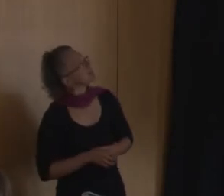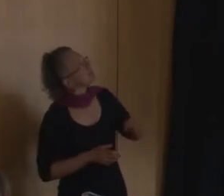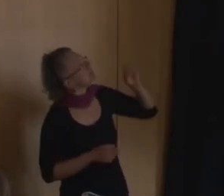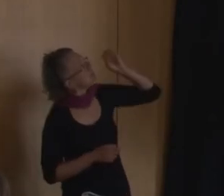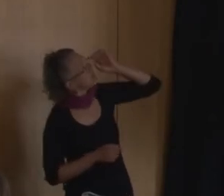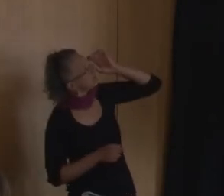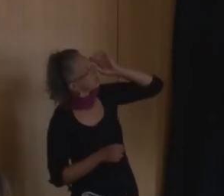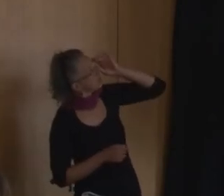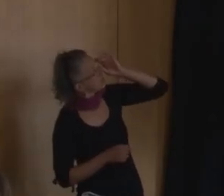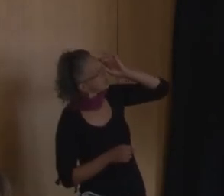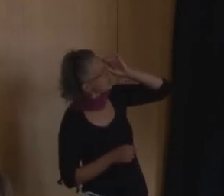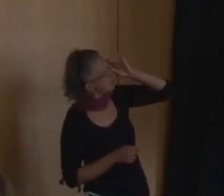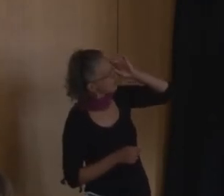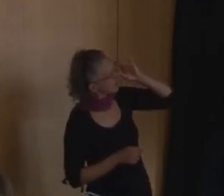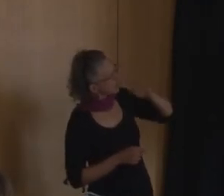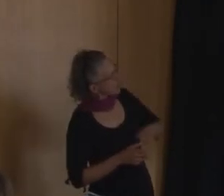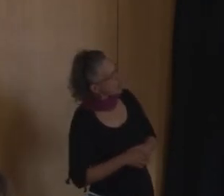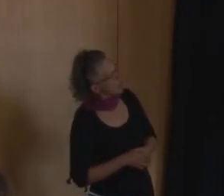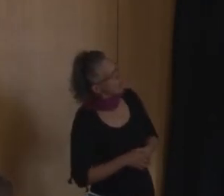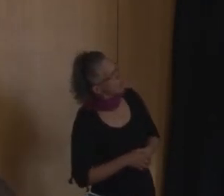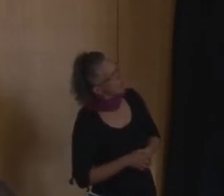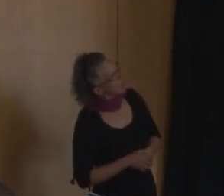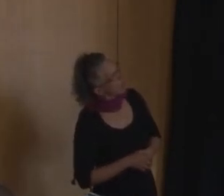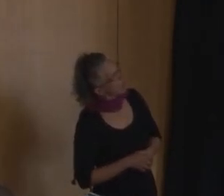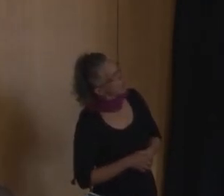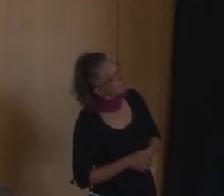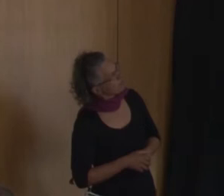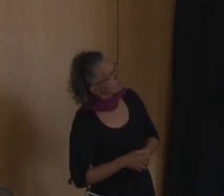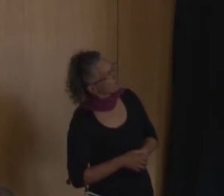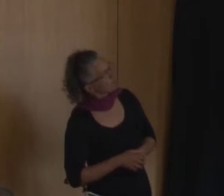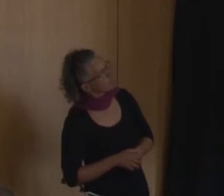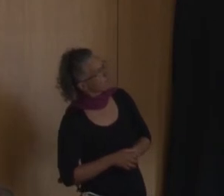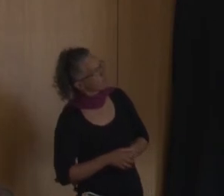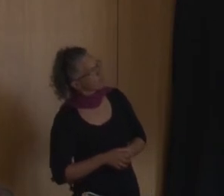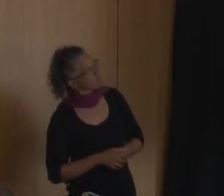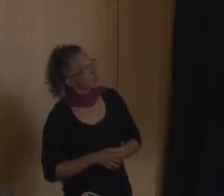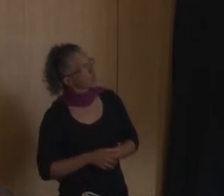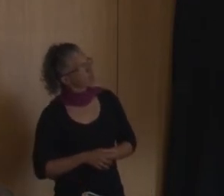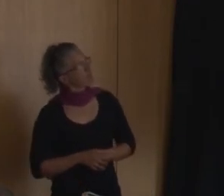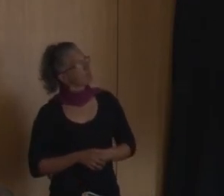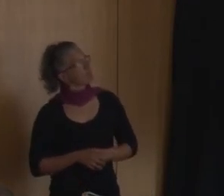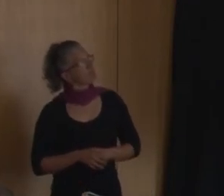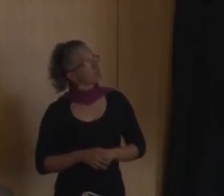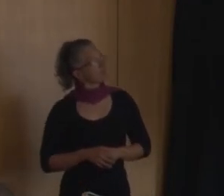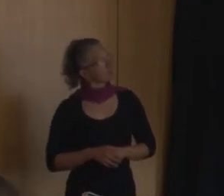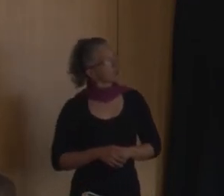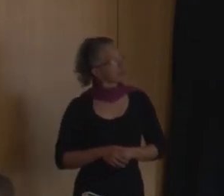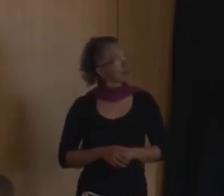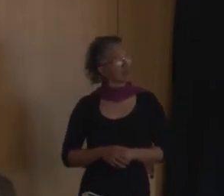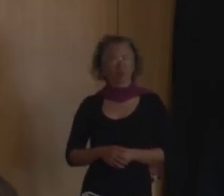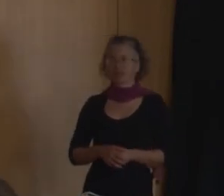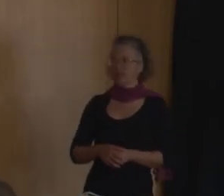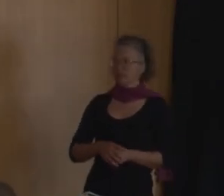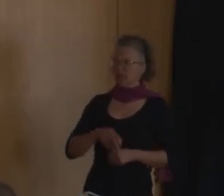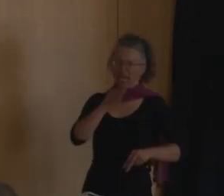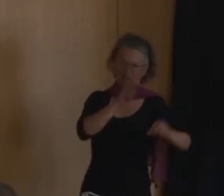obviously an enormous amount of work went into this, involving our collections and scholarship around them, our evaluations of past exhibitions.